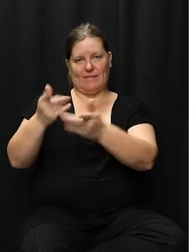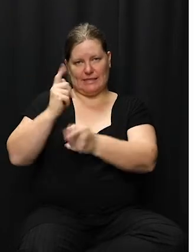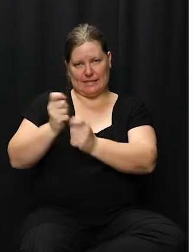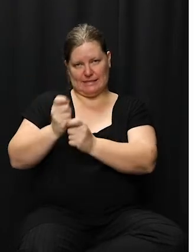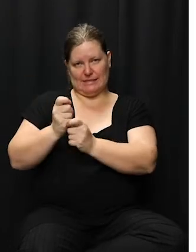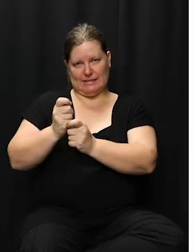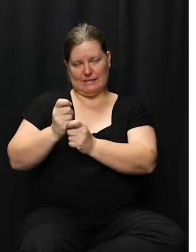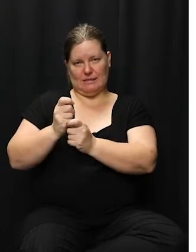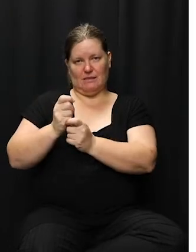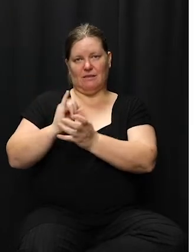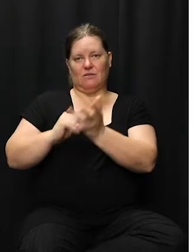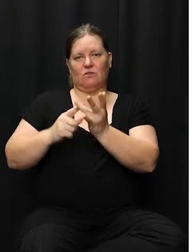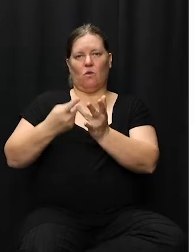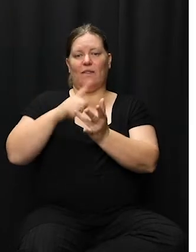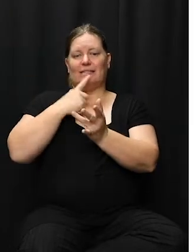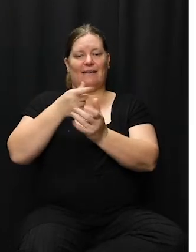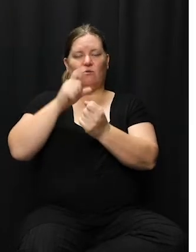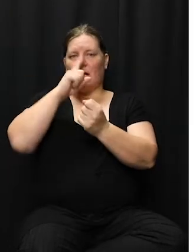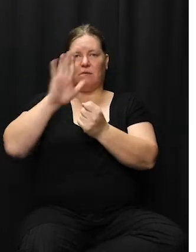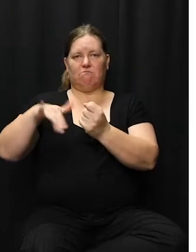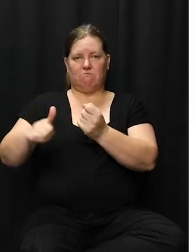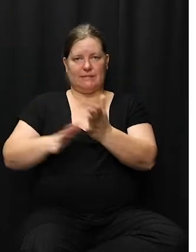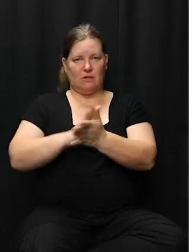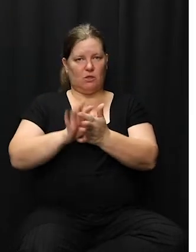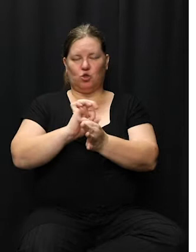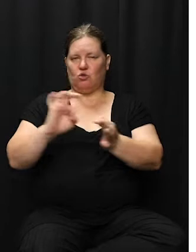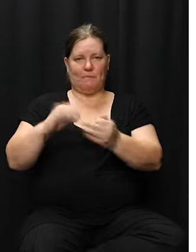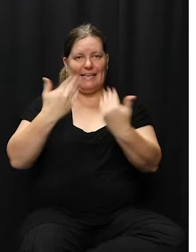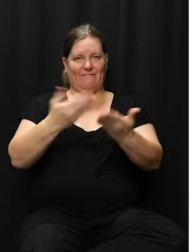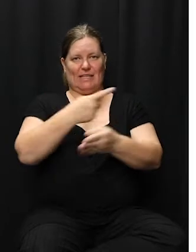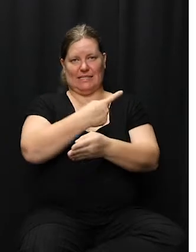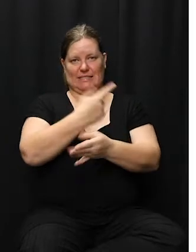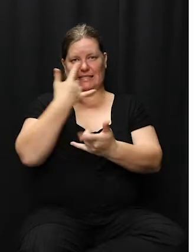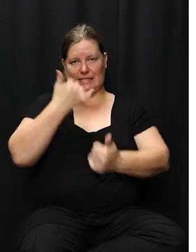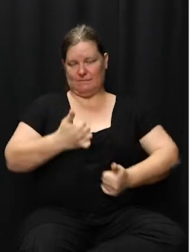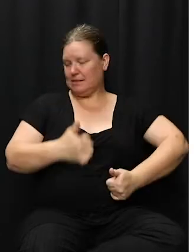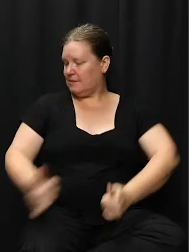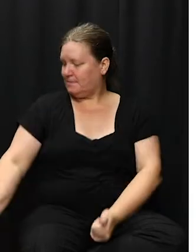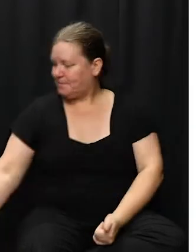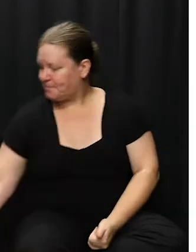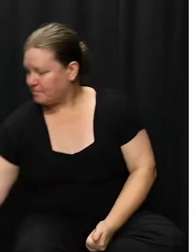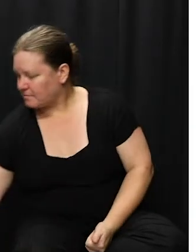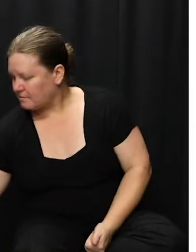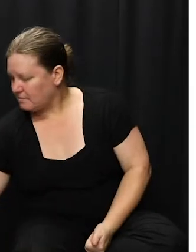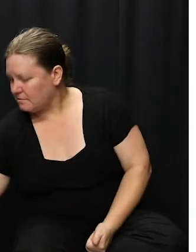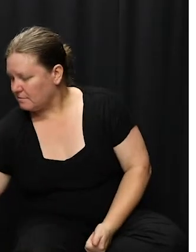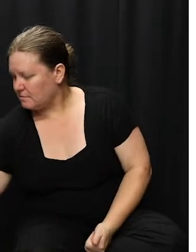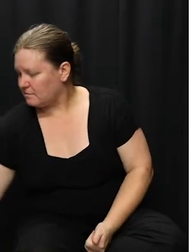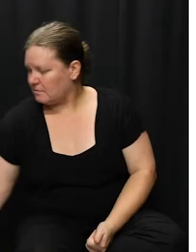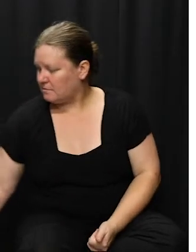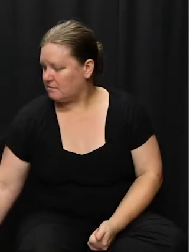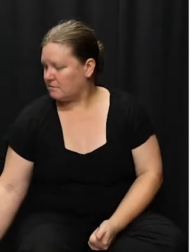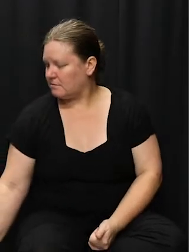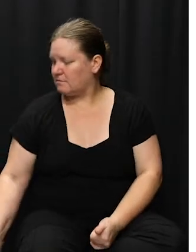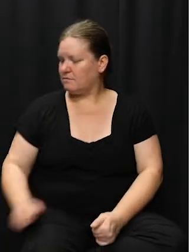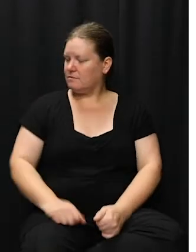it's because this test is paired with the narrative skills production test, and for that test you need to be skilled. If you're not a skilled signer, you